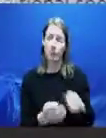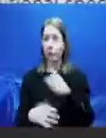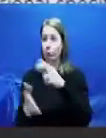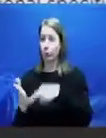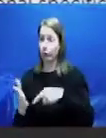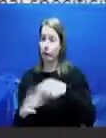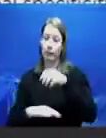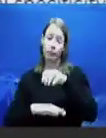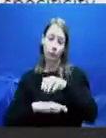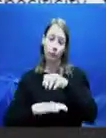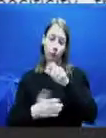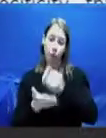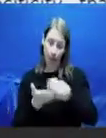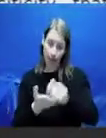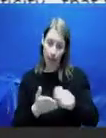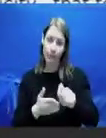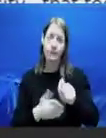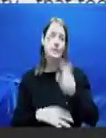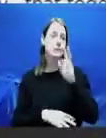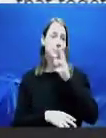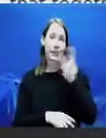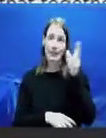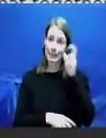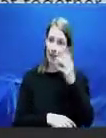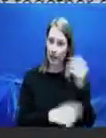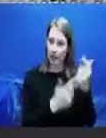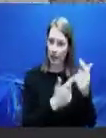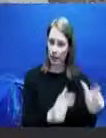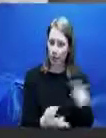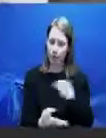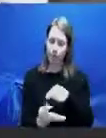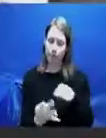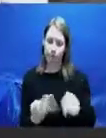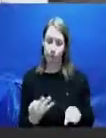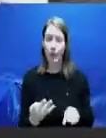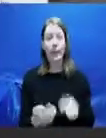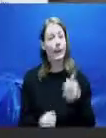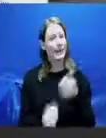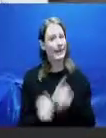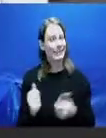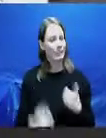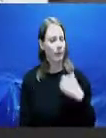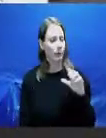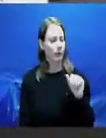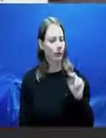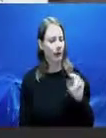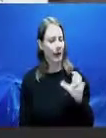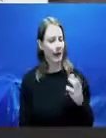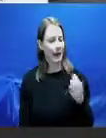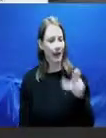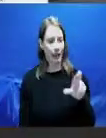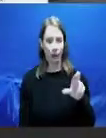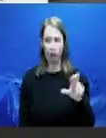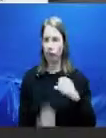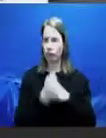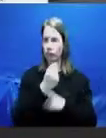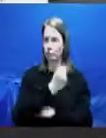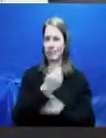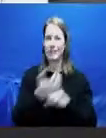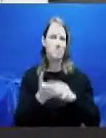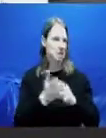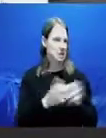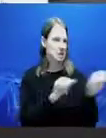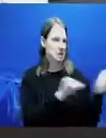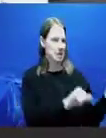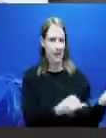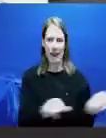Each section begins with college and career readiness anchor standards, which remain the same across all grades, and tie one-to-one with the content